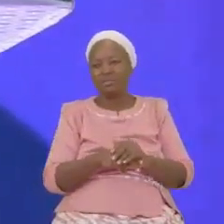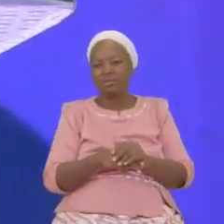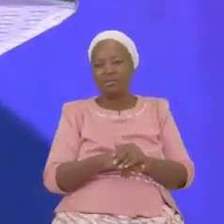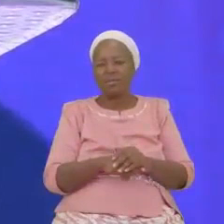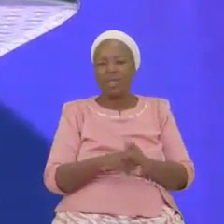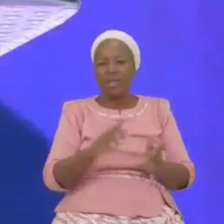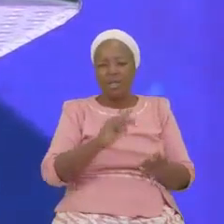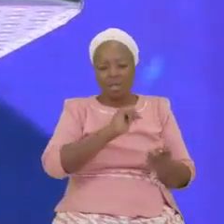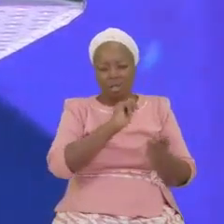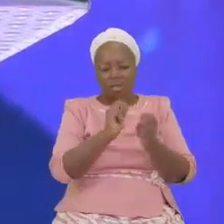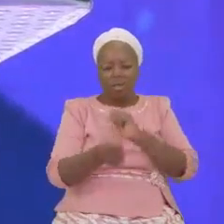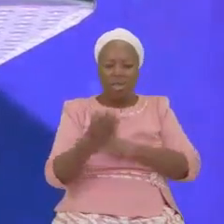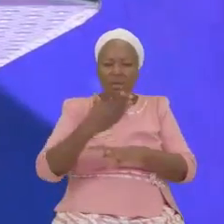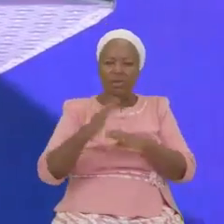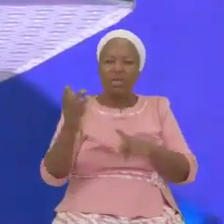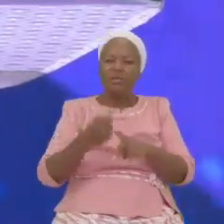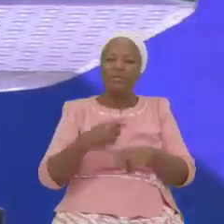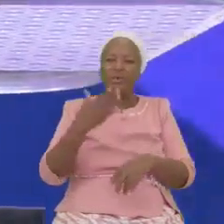Turn away from evil.